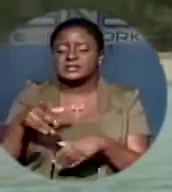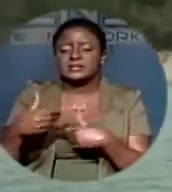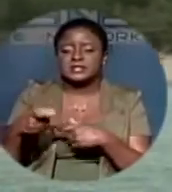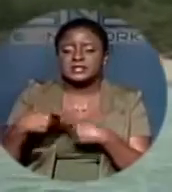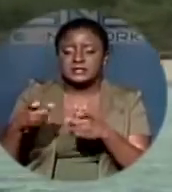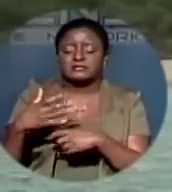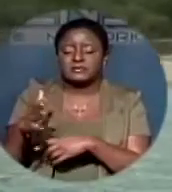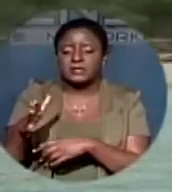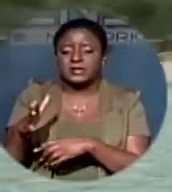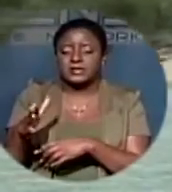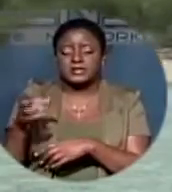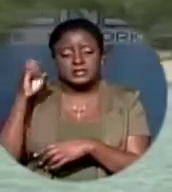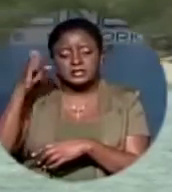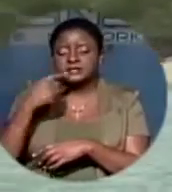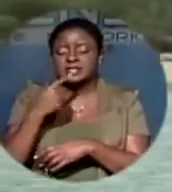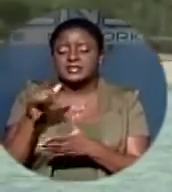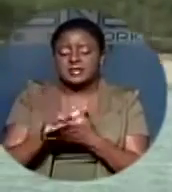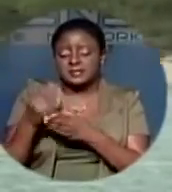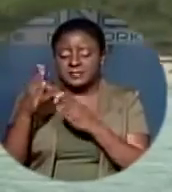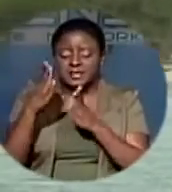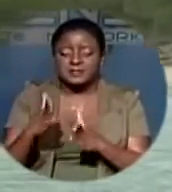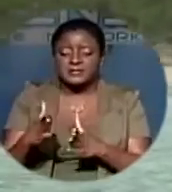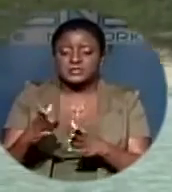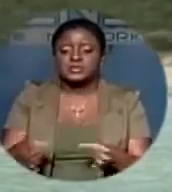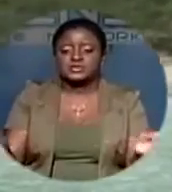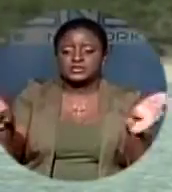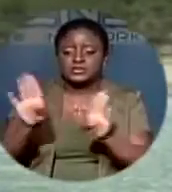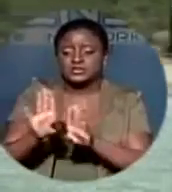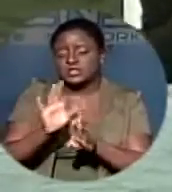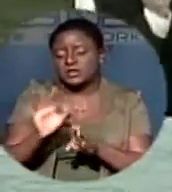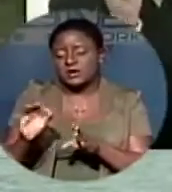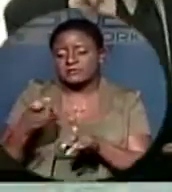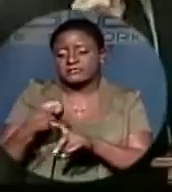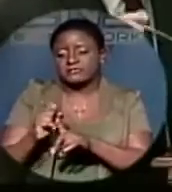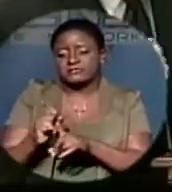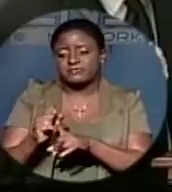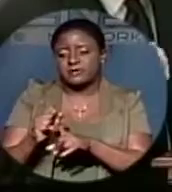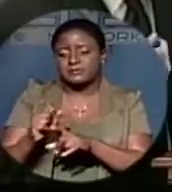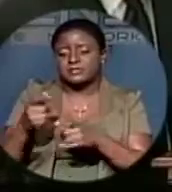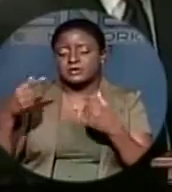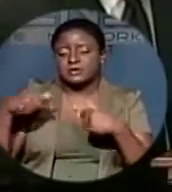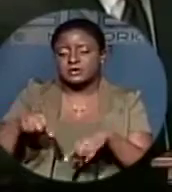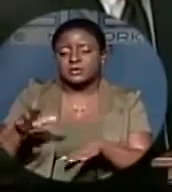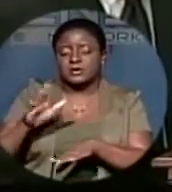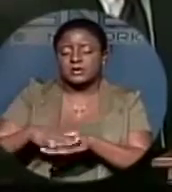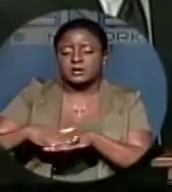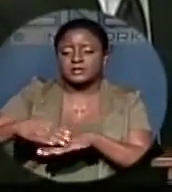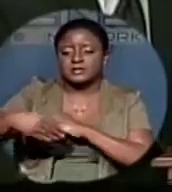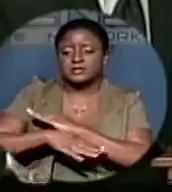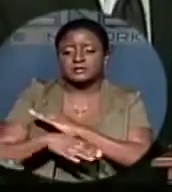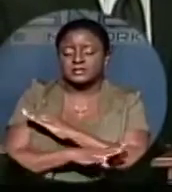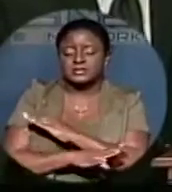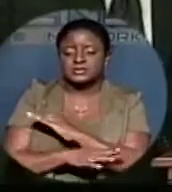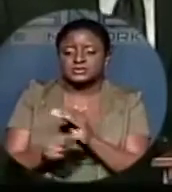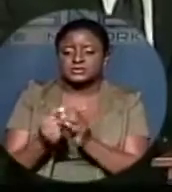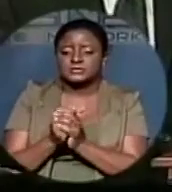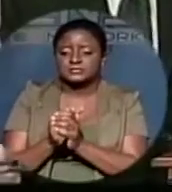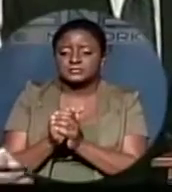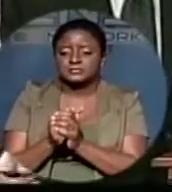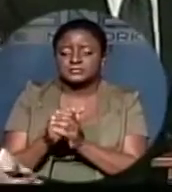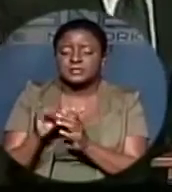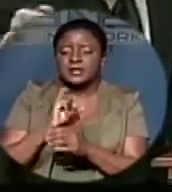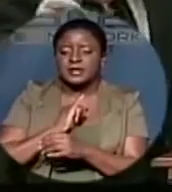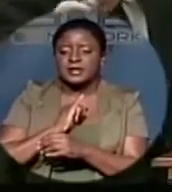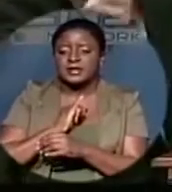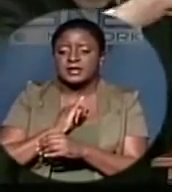virtually shut out from simple privileges on the island, including beach access. I, the citizen,